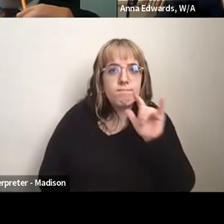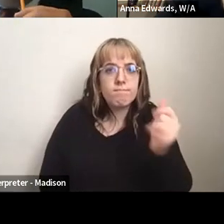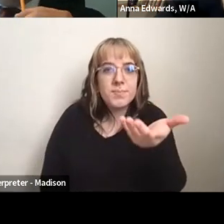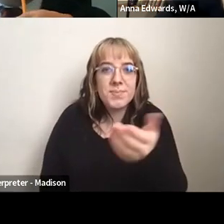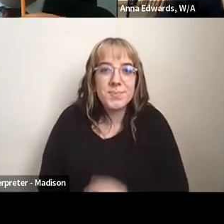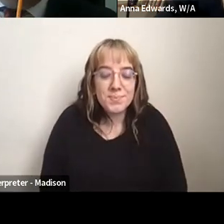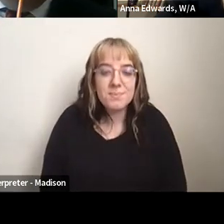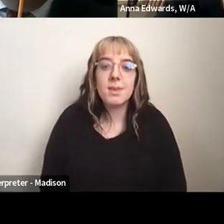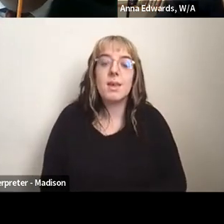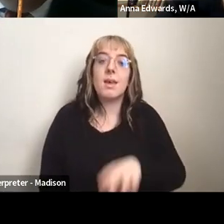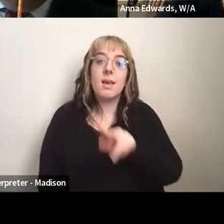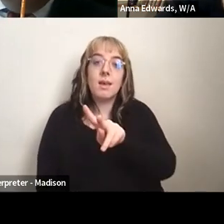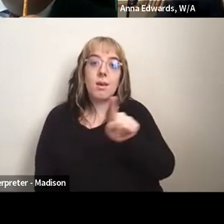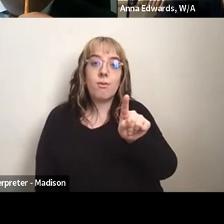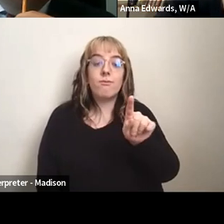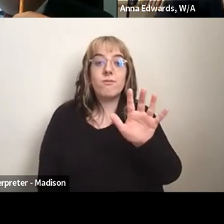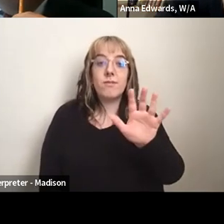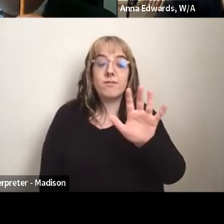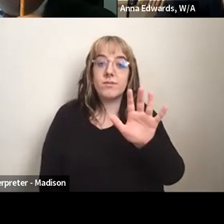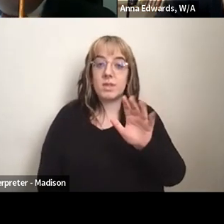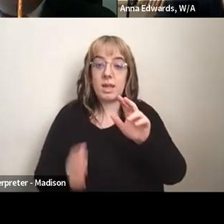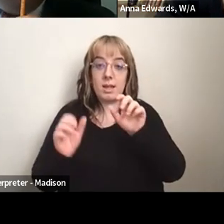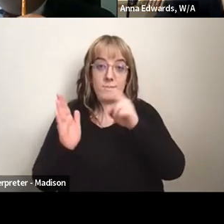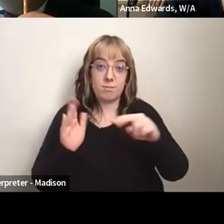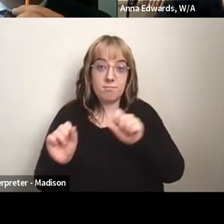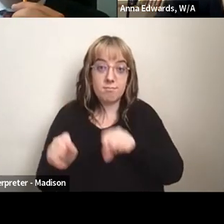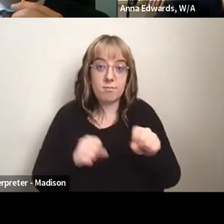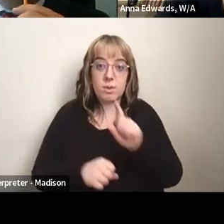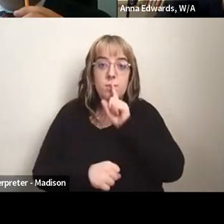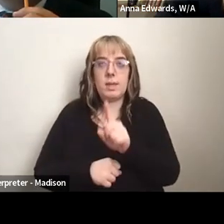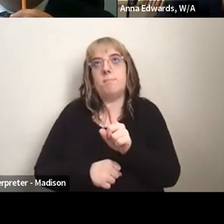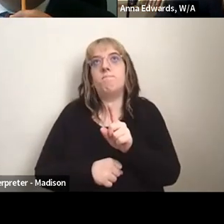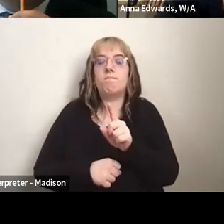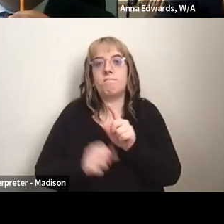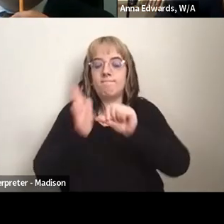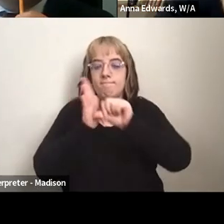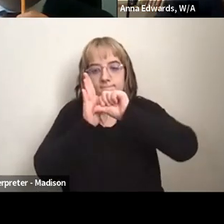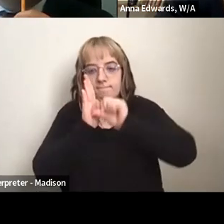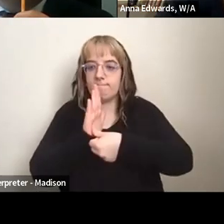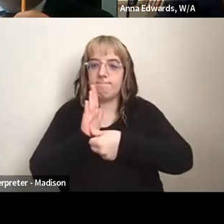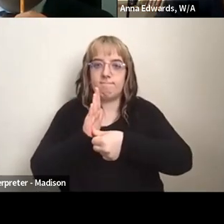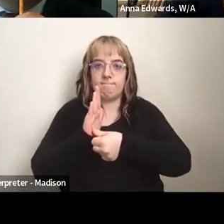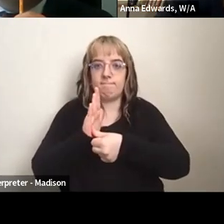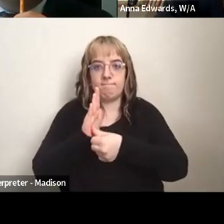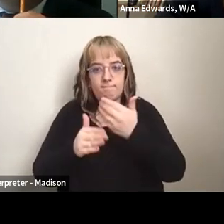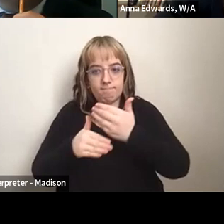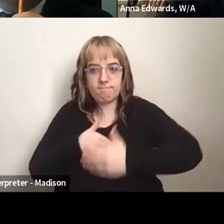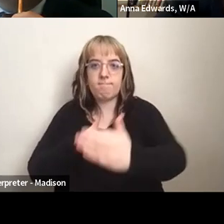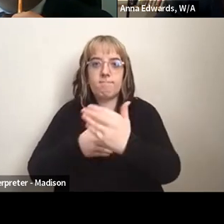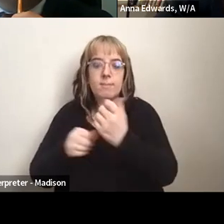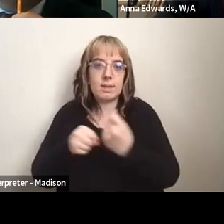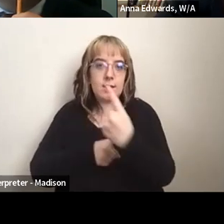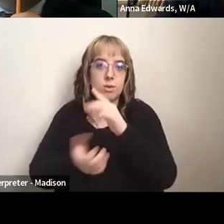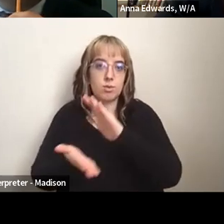So K-5 literacy is really our emphasis going into our next school year, but